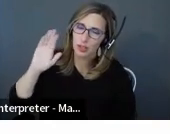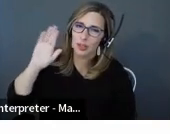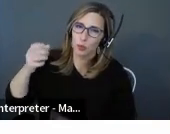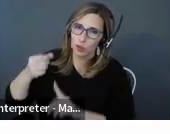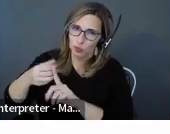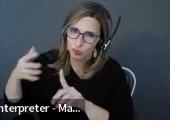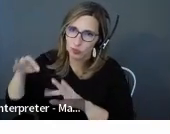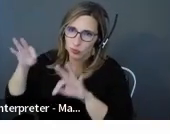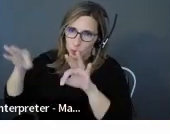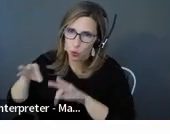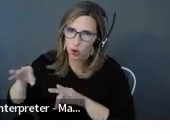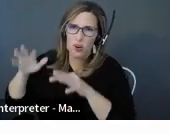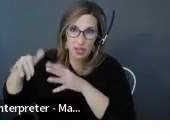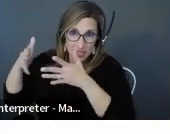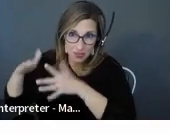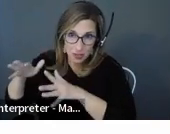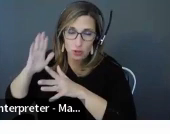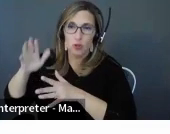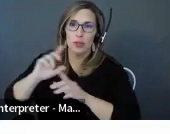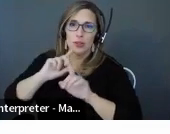And then we'll have some questions.